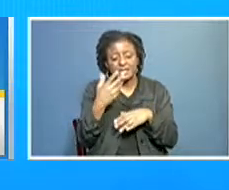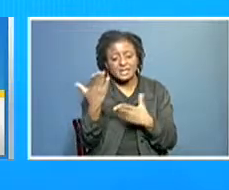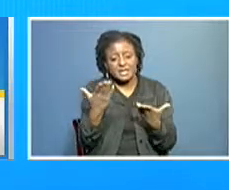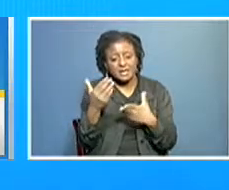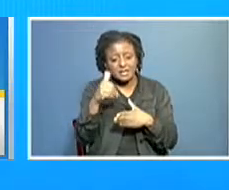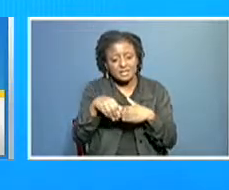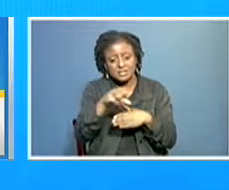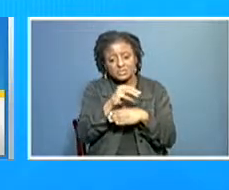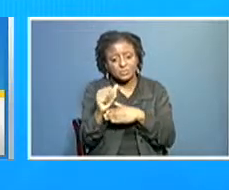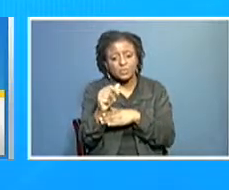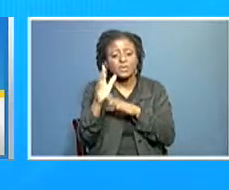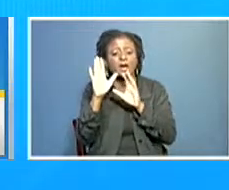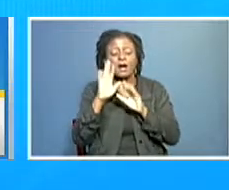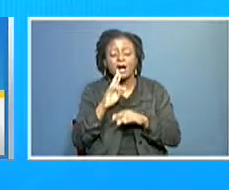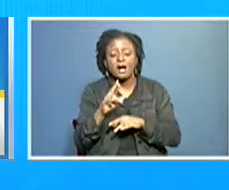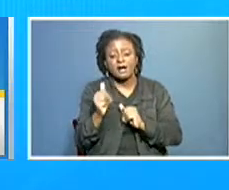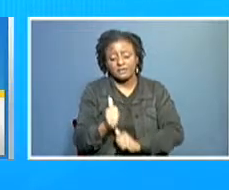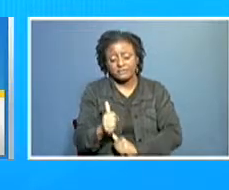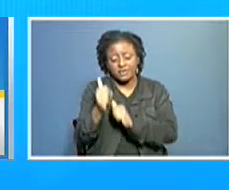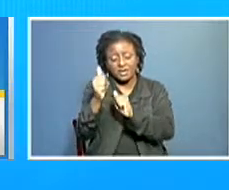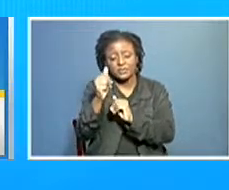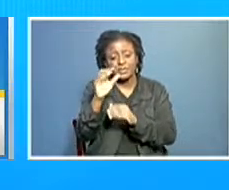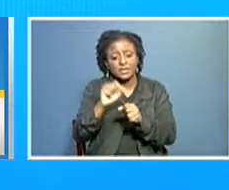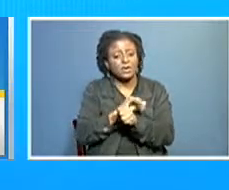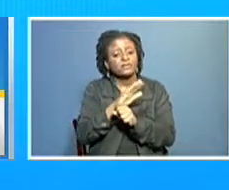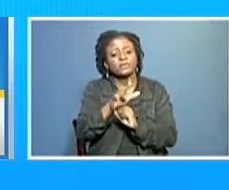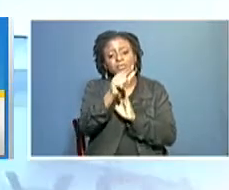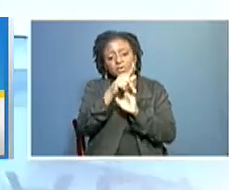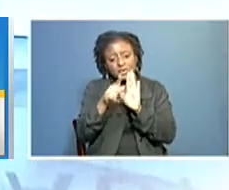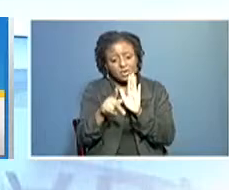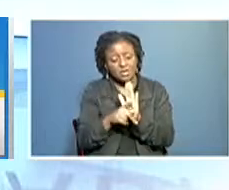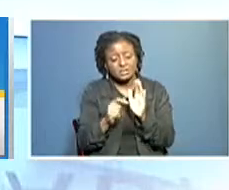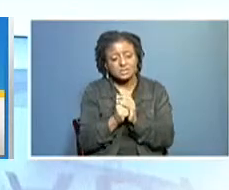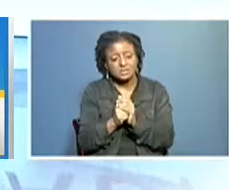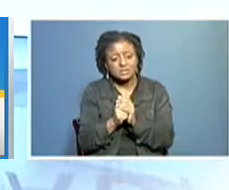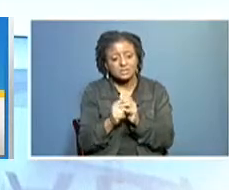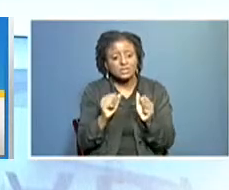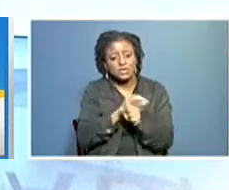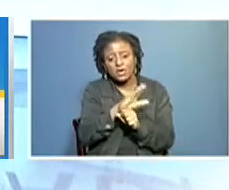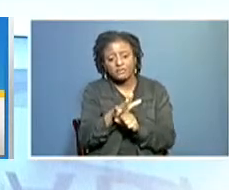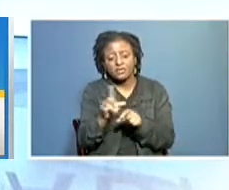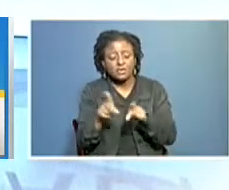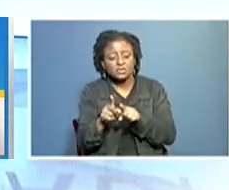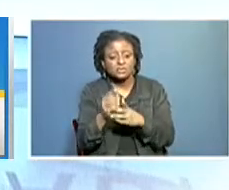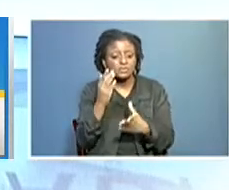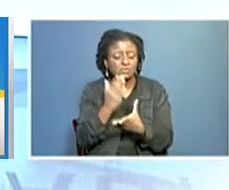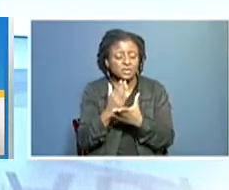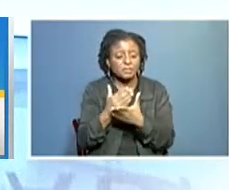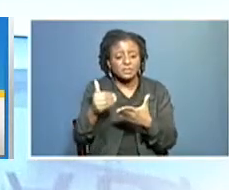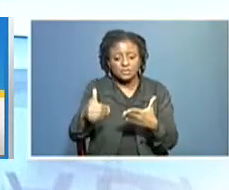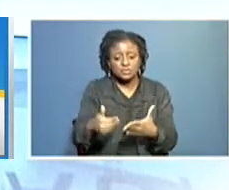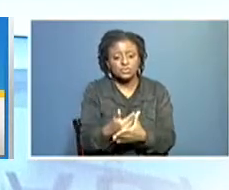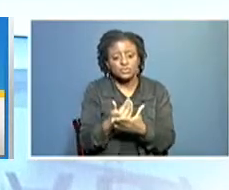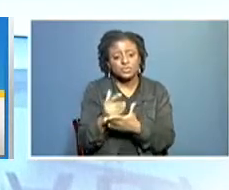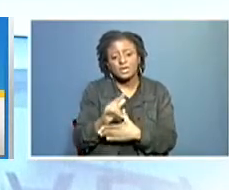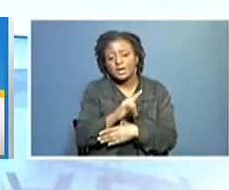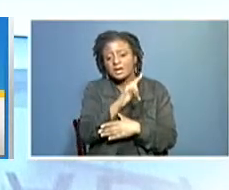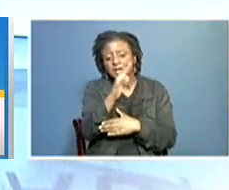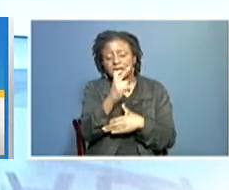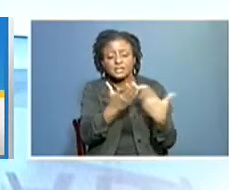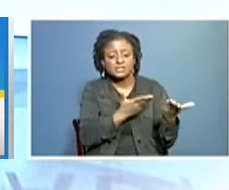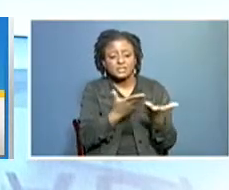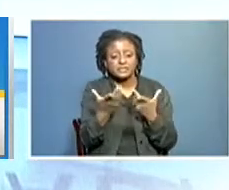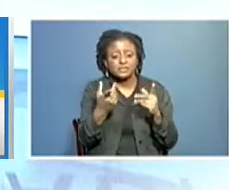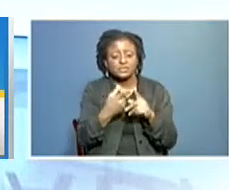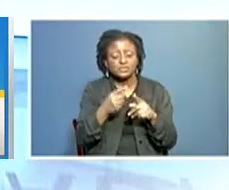we are following the COVID protocols. COVID also halting a new airline service to